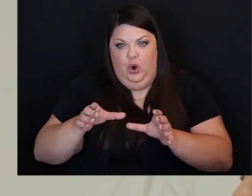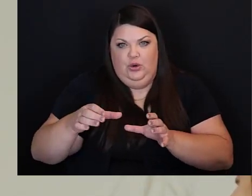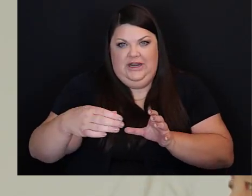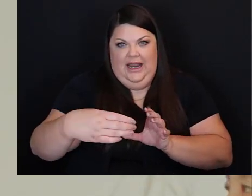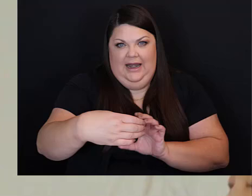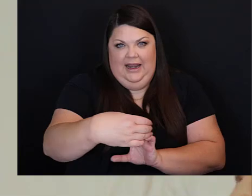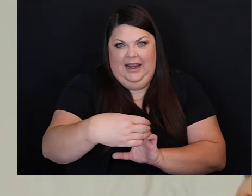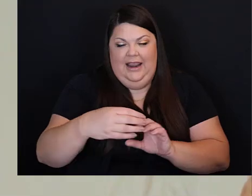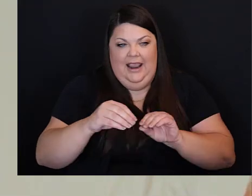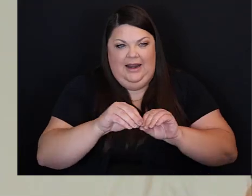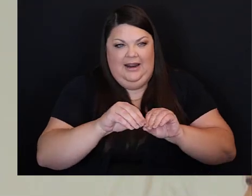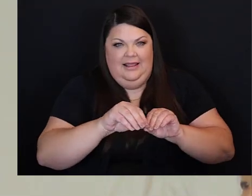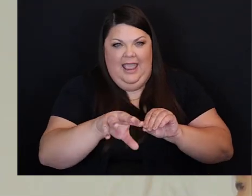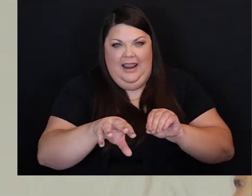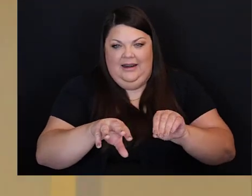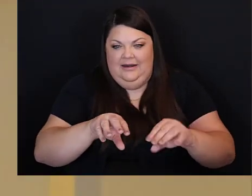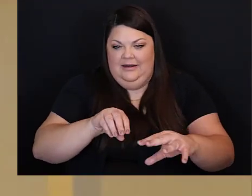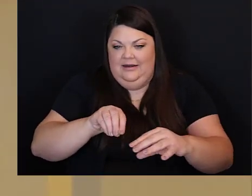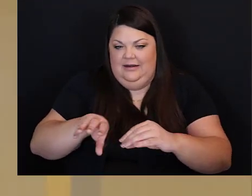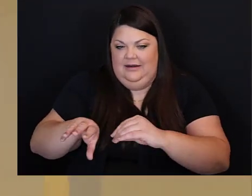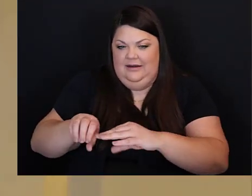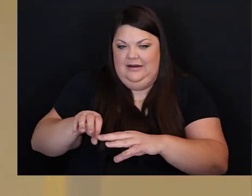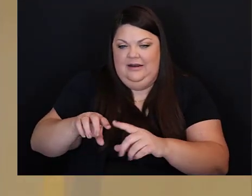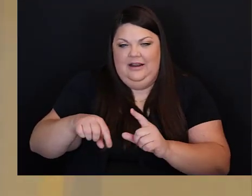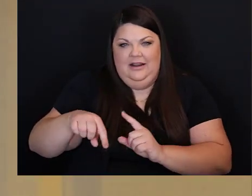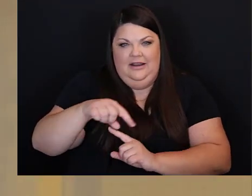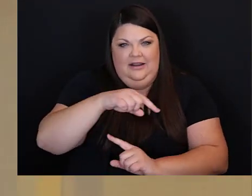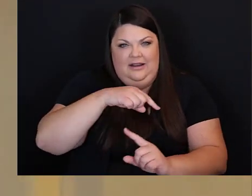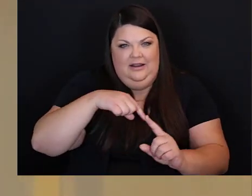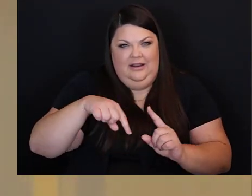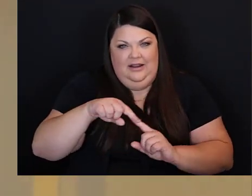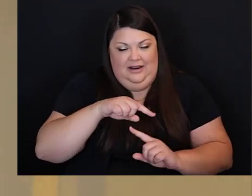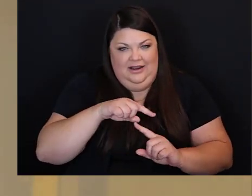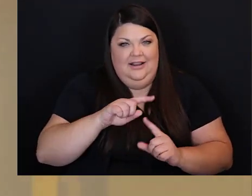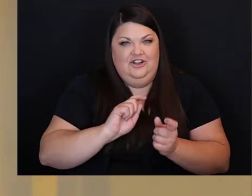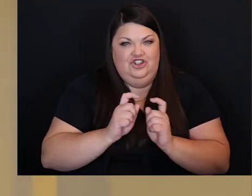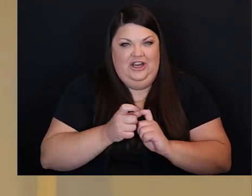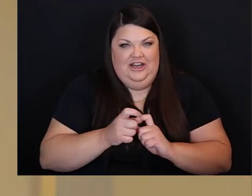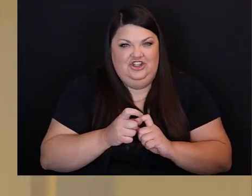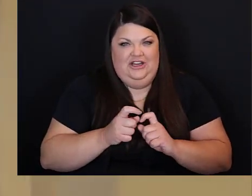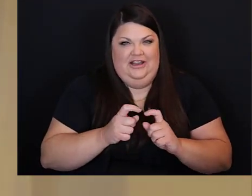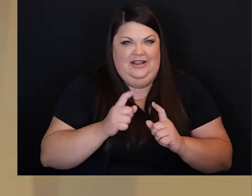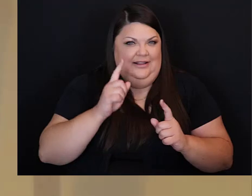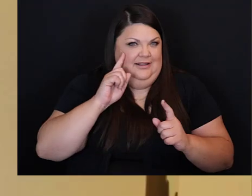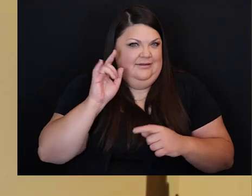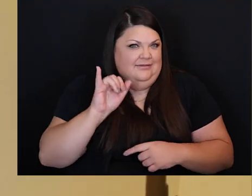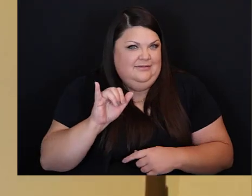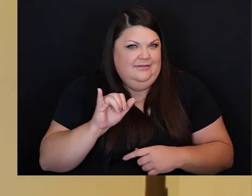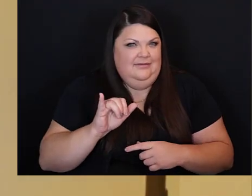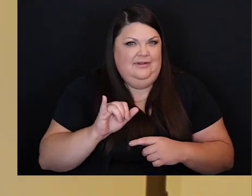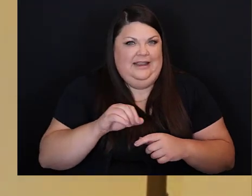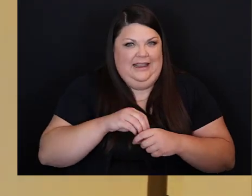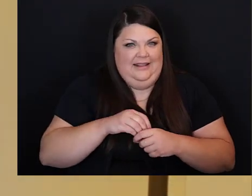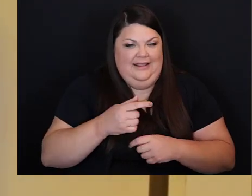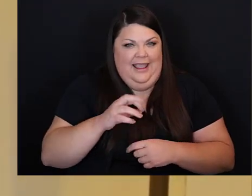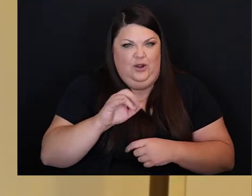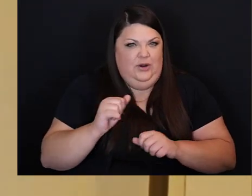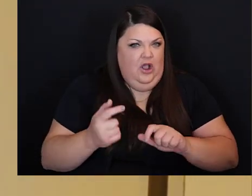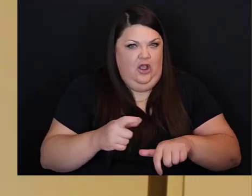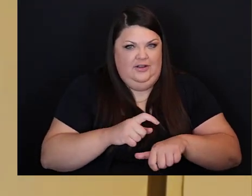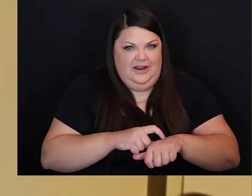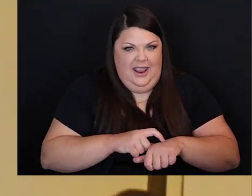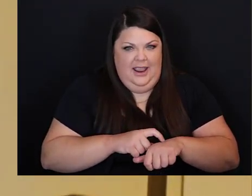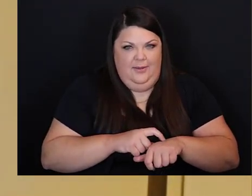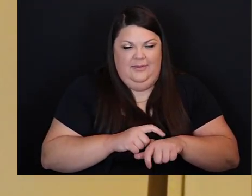onto the other works in the show, changing the dynamic of the gallery at all times, which is a really